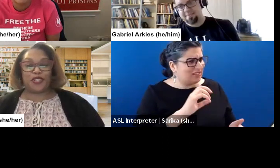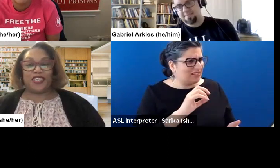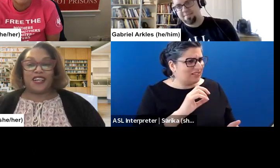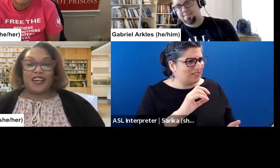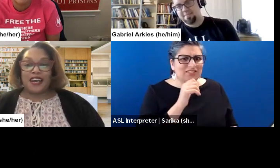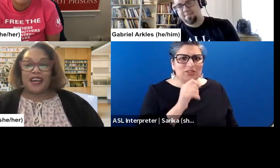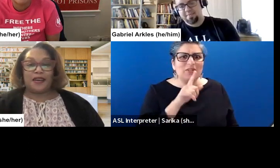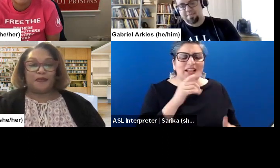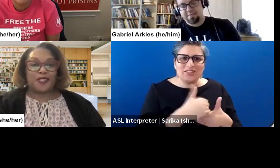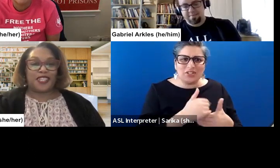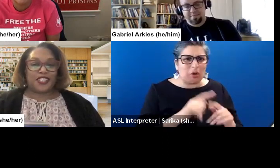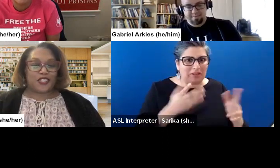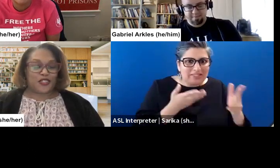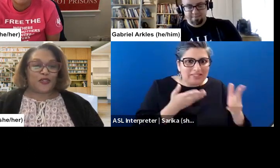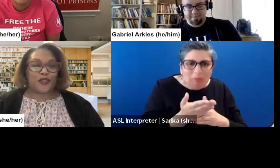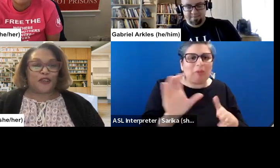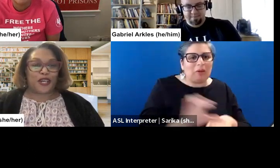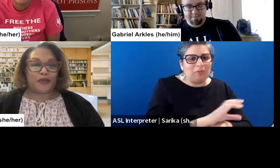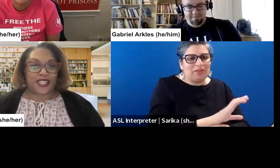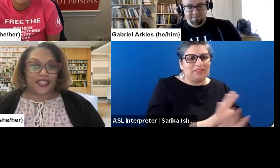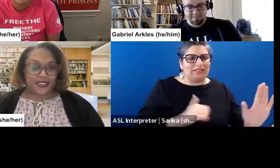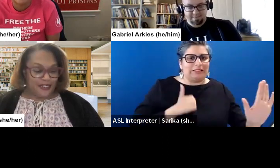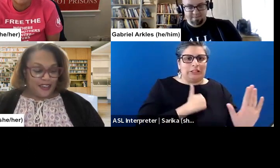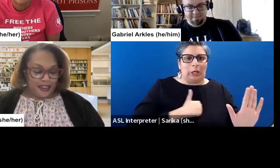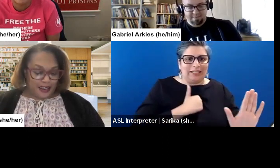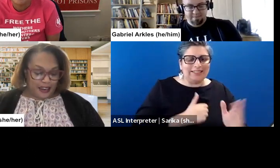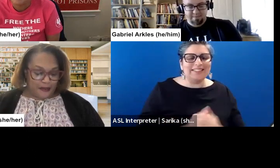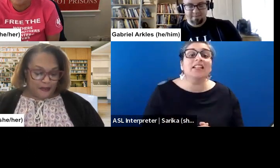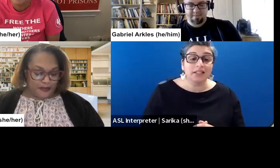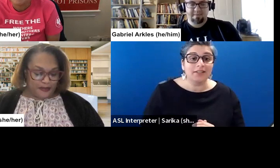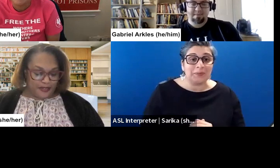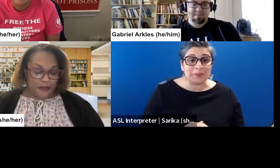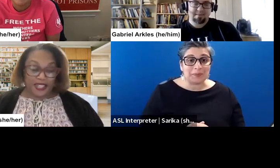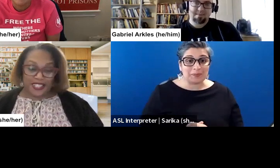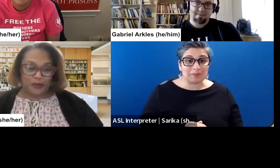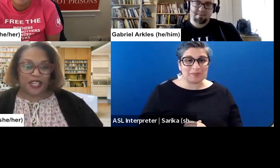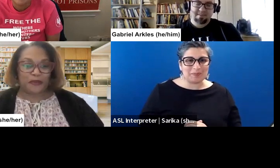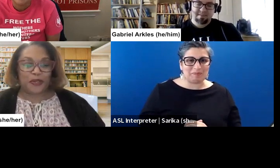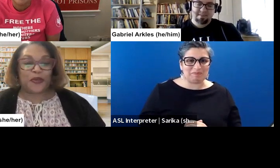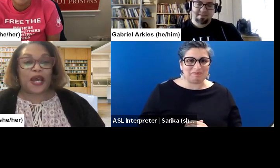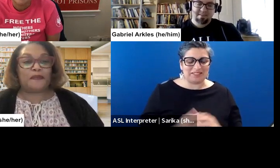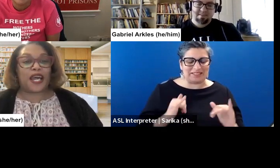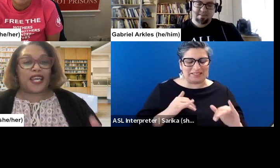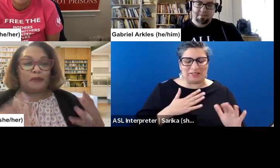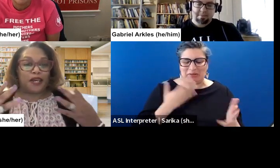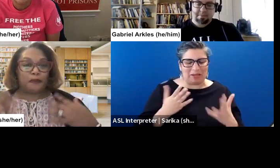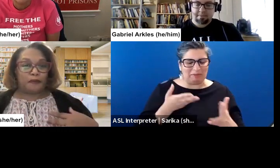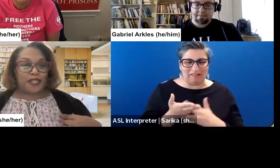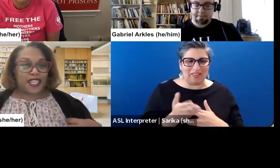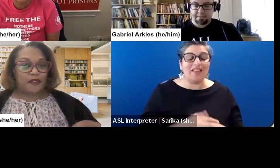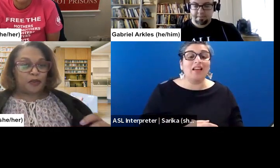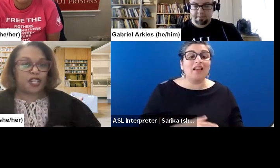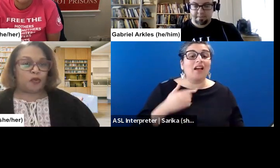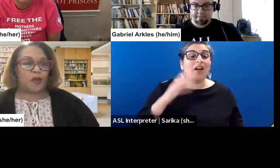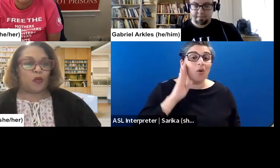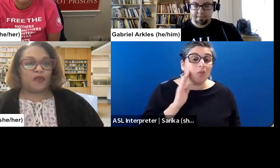the computer. So let's just turn the phone off. How about that? But it still might come through. I am a